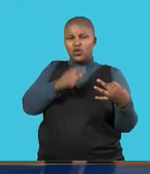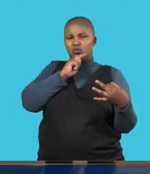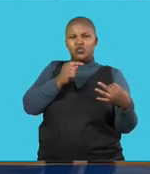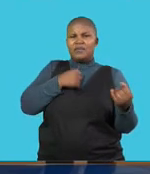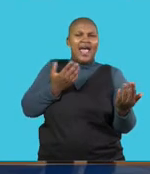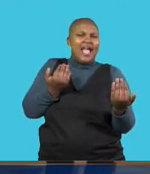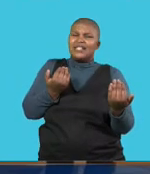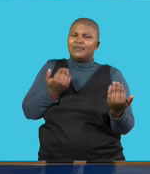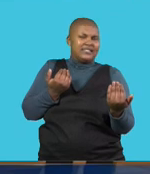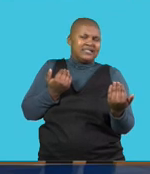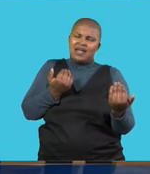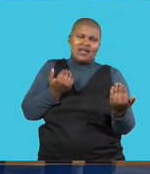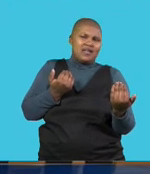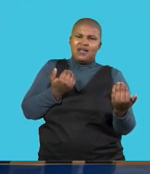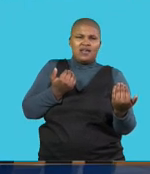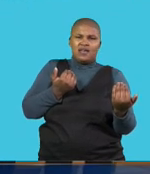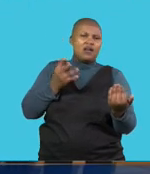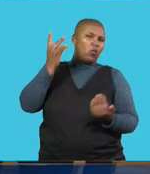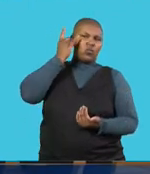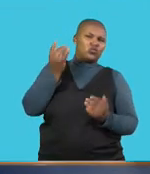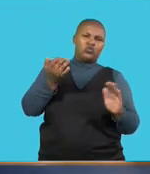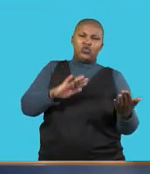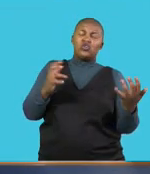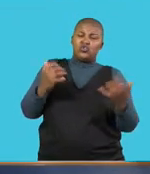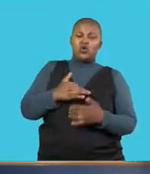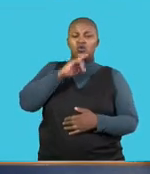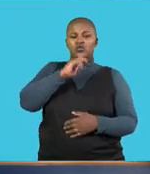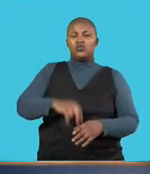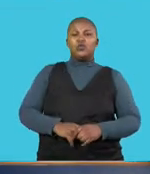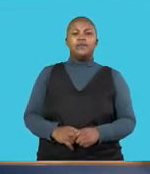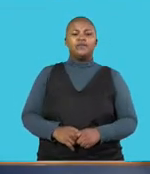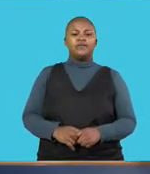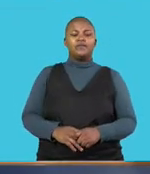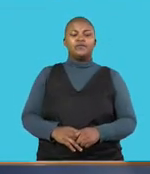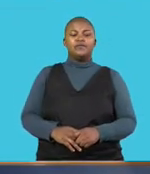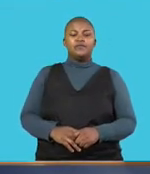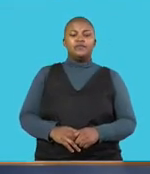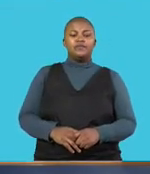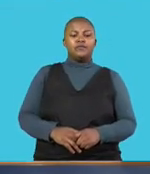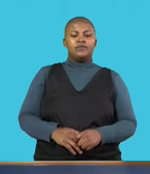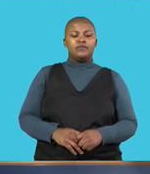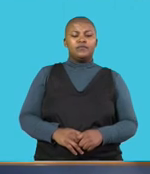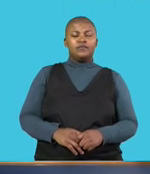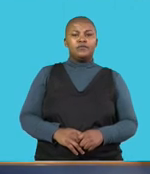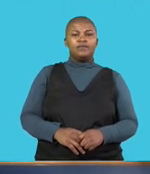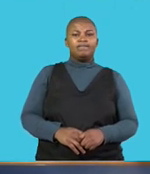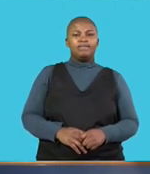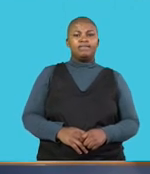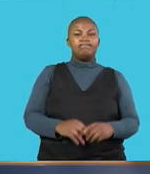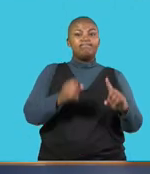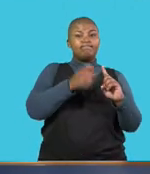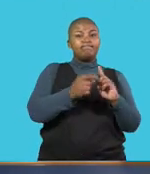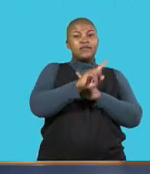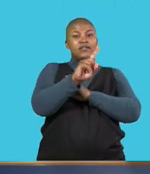bengakexpectanga lokho esitholile noma esikile. It's very shocking. Zahara, rest in peace. And Zahara's mom, to you I would like to